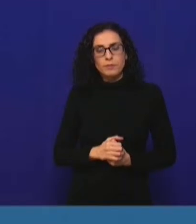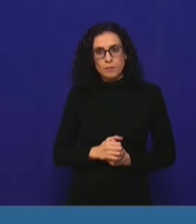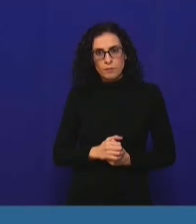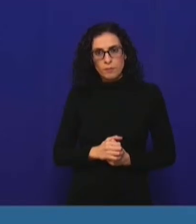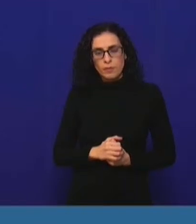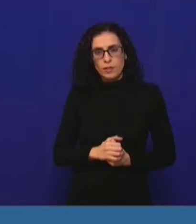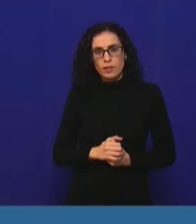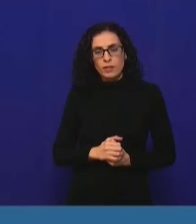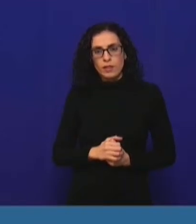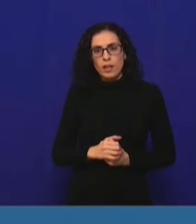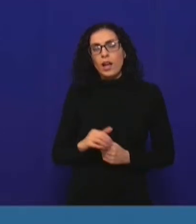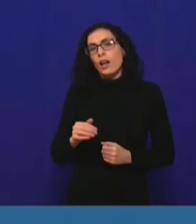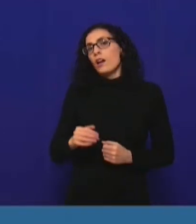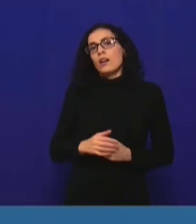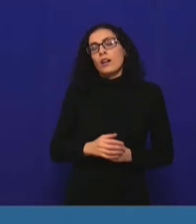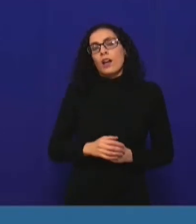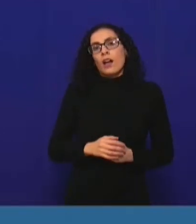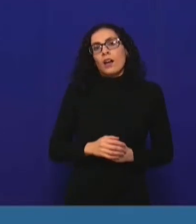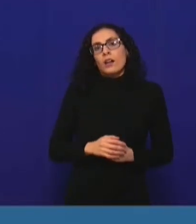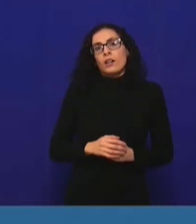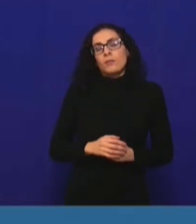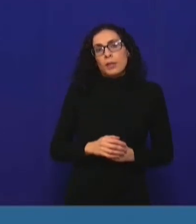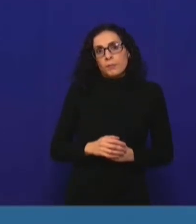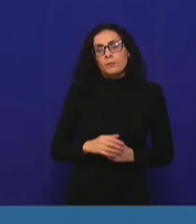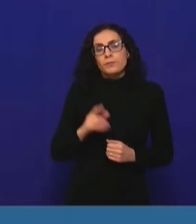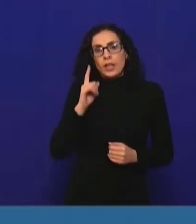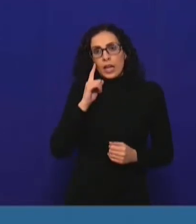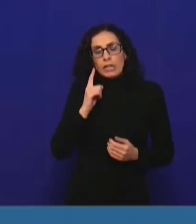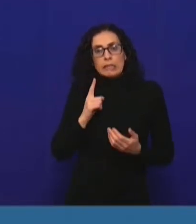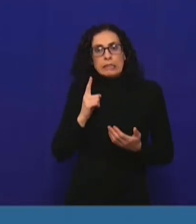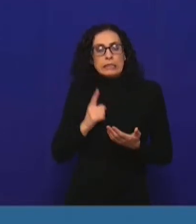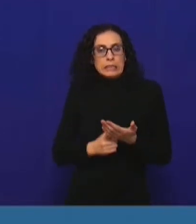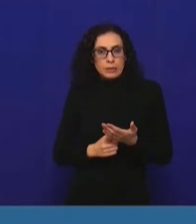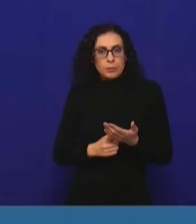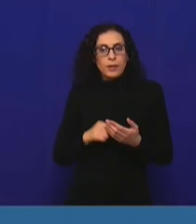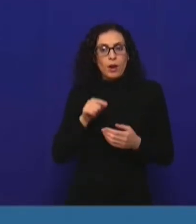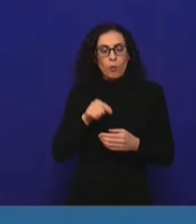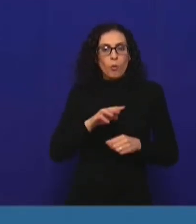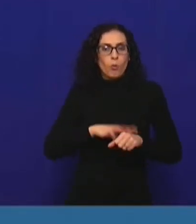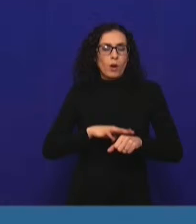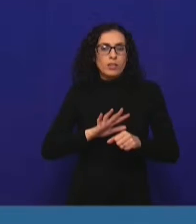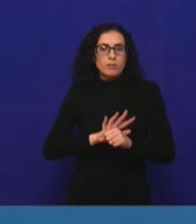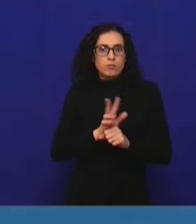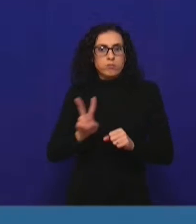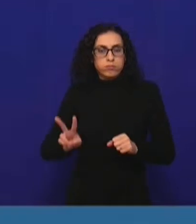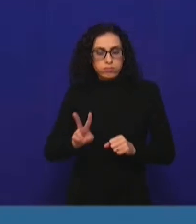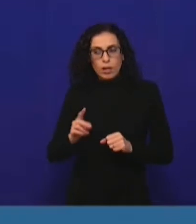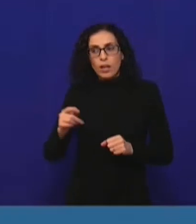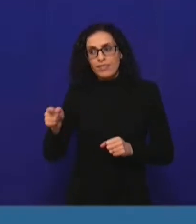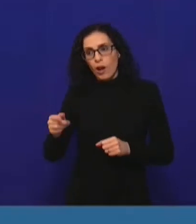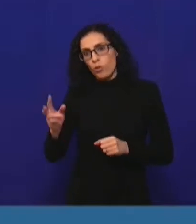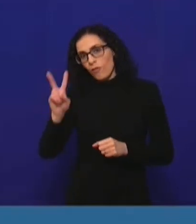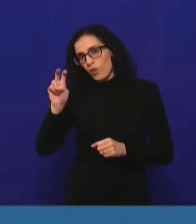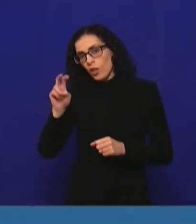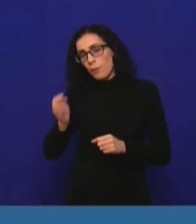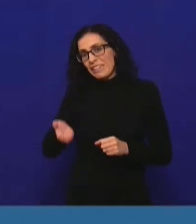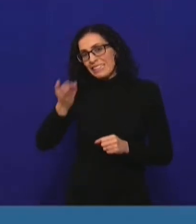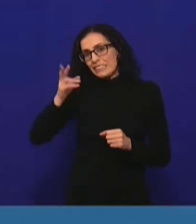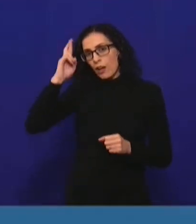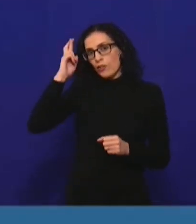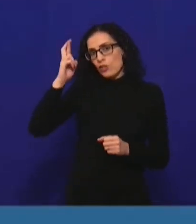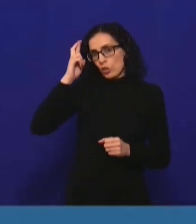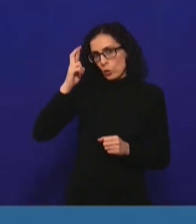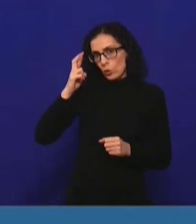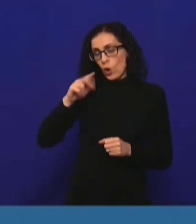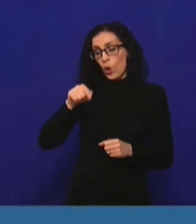li jkunu kategorizzati anke mill-evidenza li tkun qed tinġabar matul din il-pandemija li jkunu iktar friskju. U aħna għandna